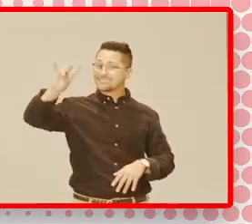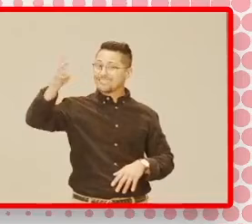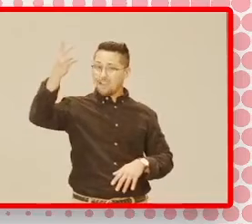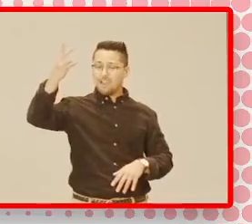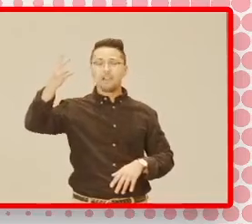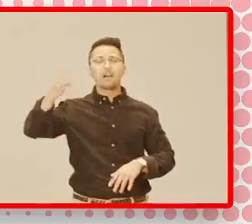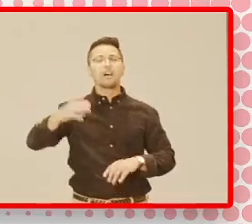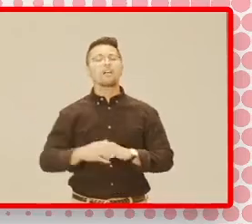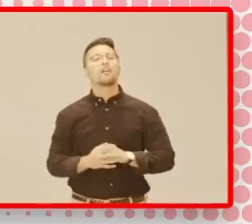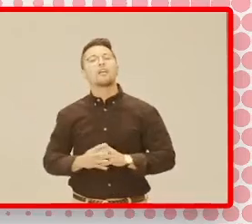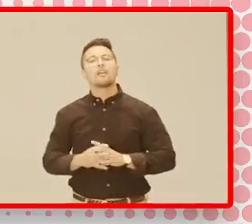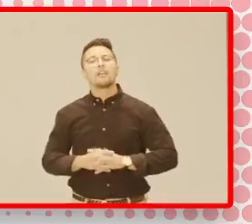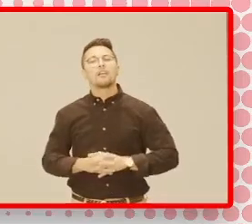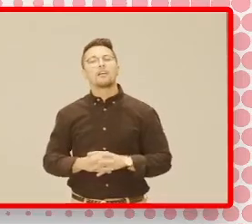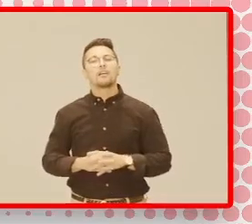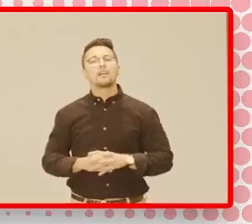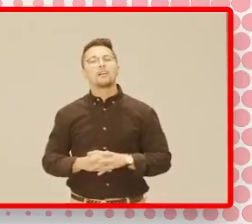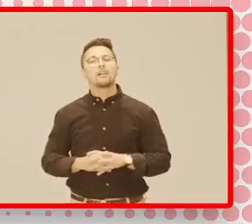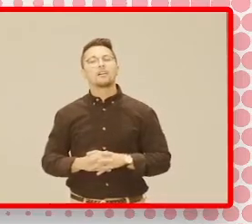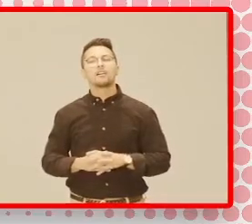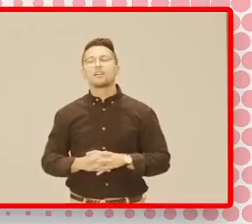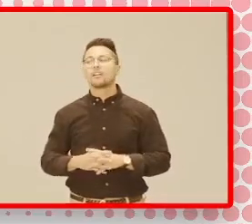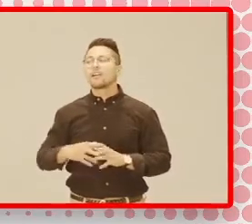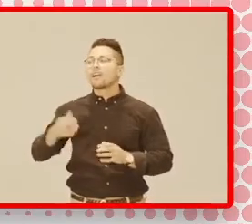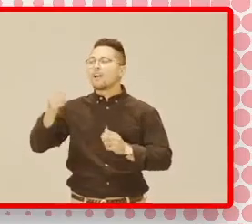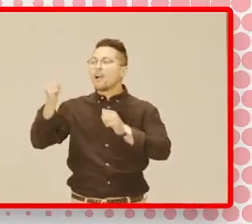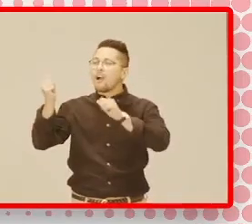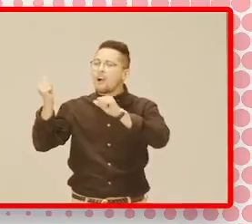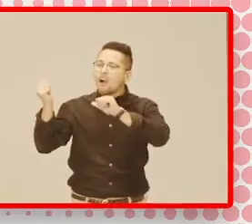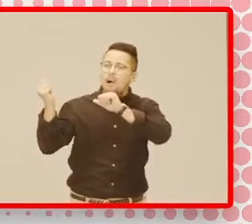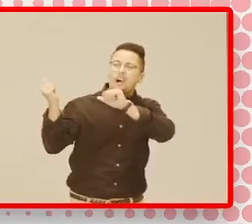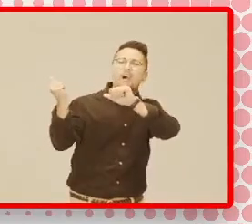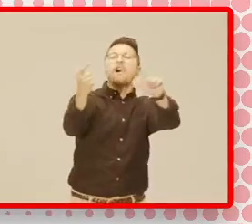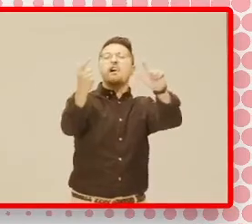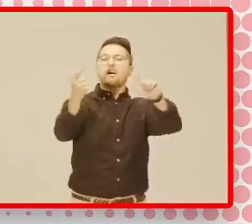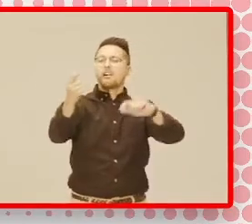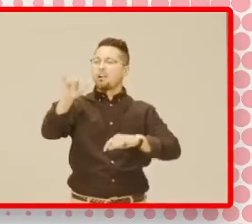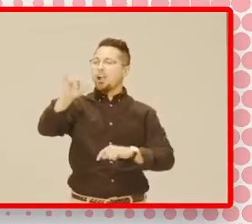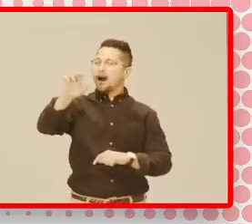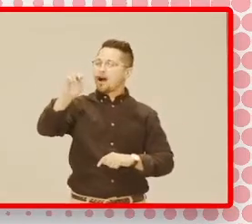every 4 Ironman in the world was canceled.